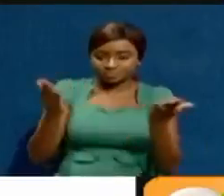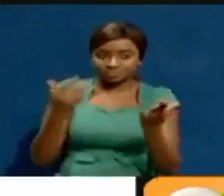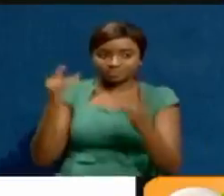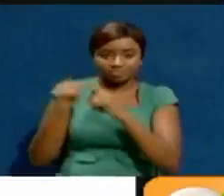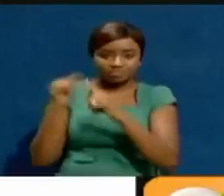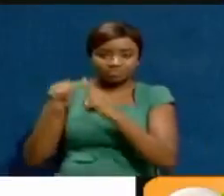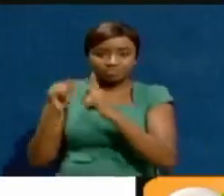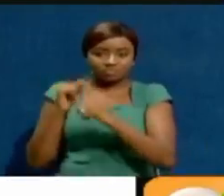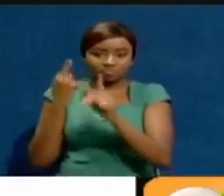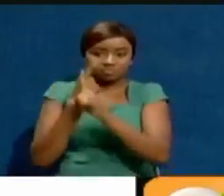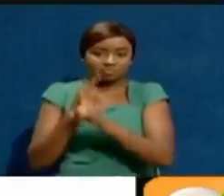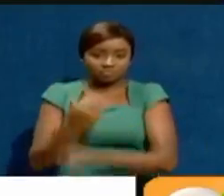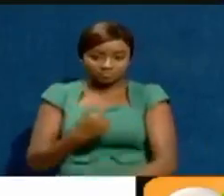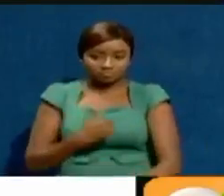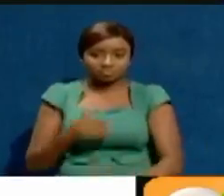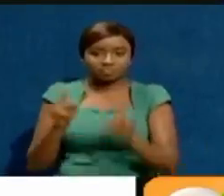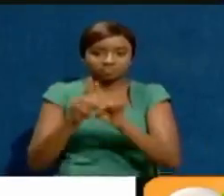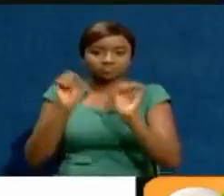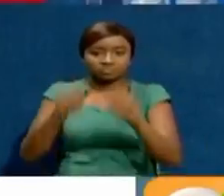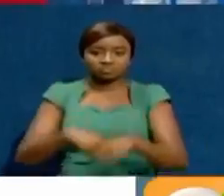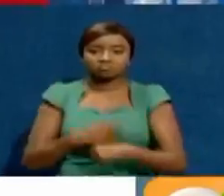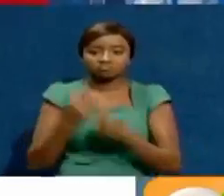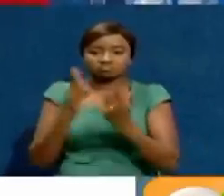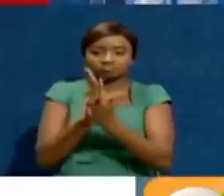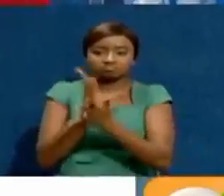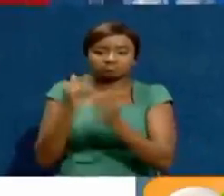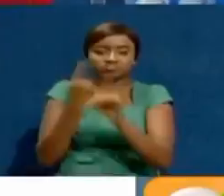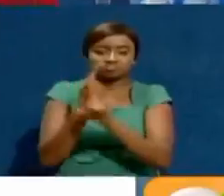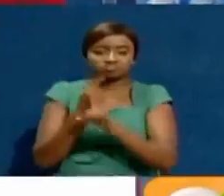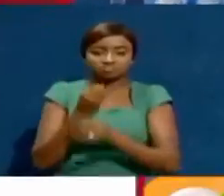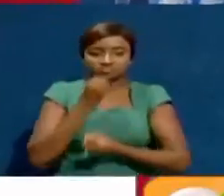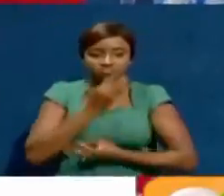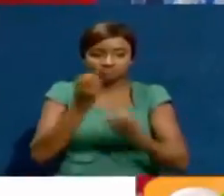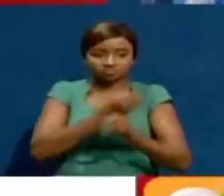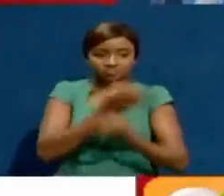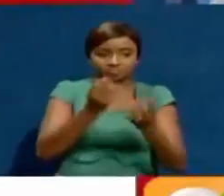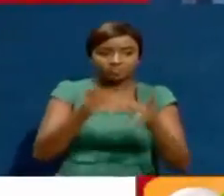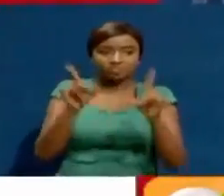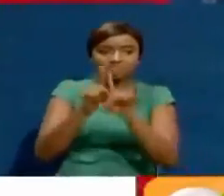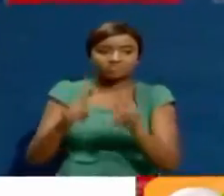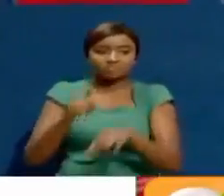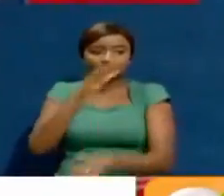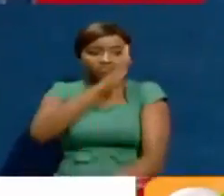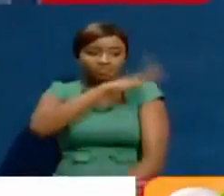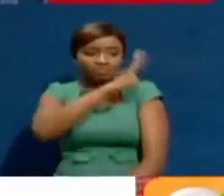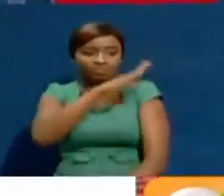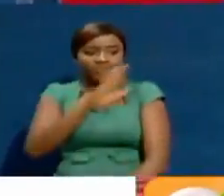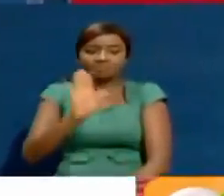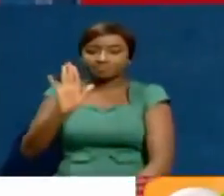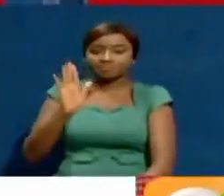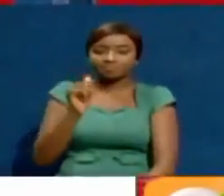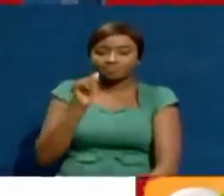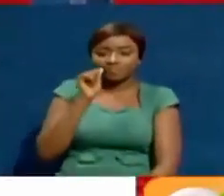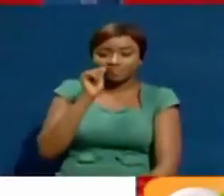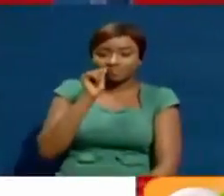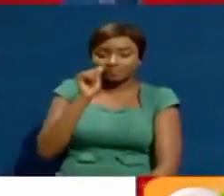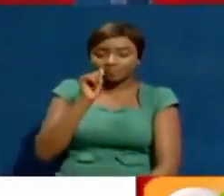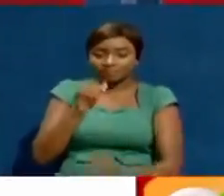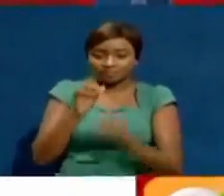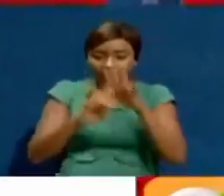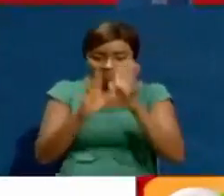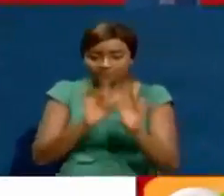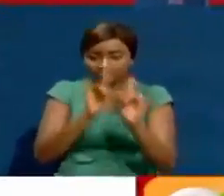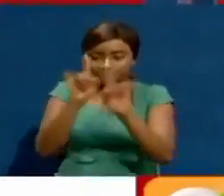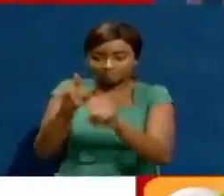the rollout, we'll share any and all information that's helpful. Later in the afternoon, the British minister visited the Kenya Medical